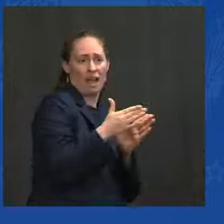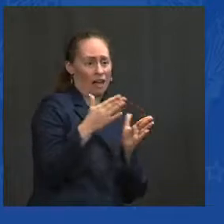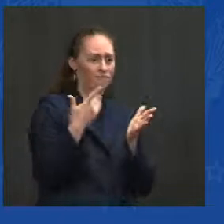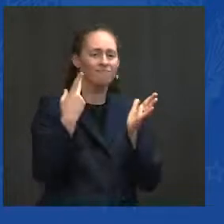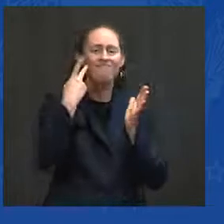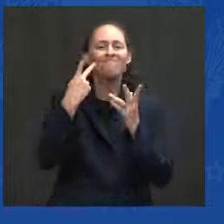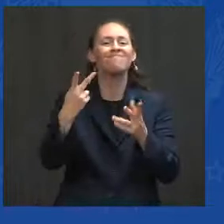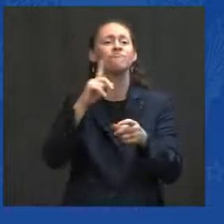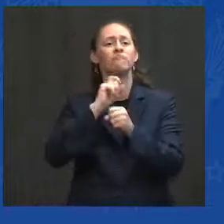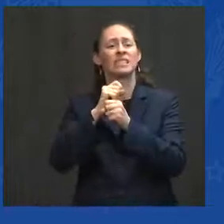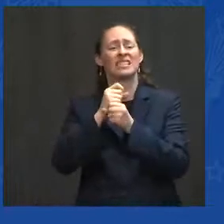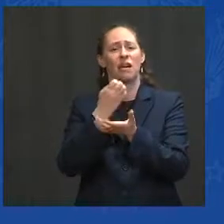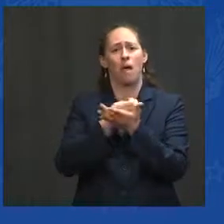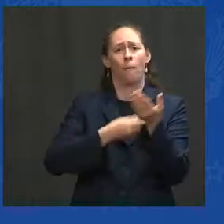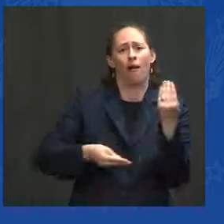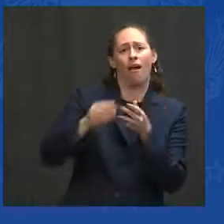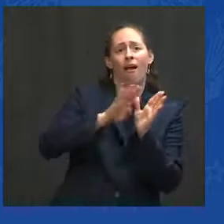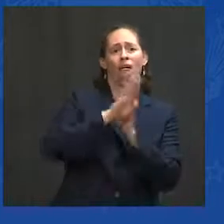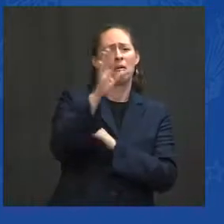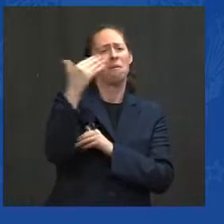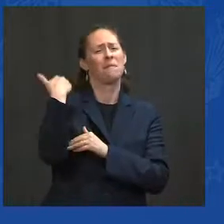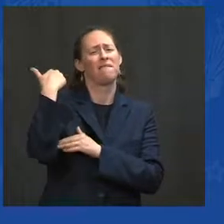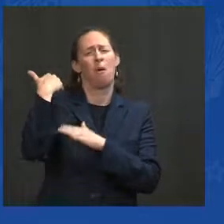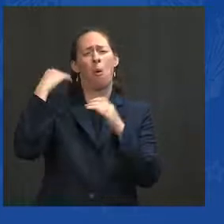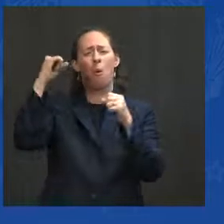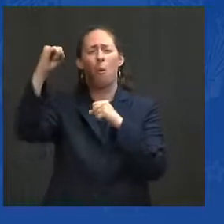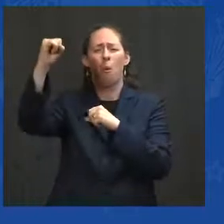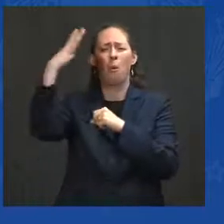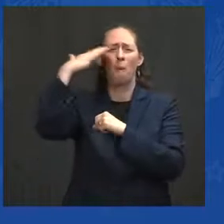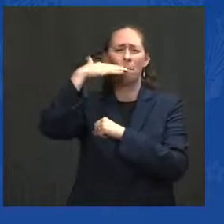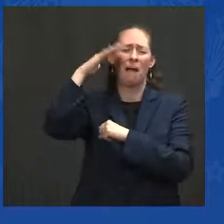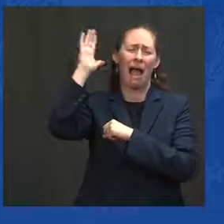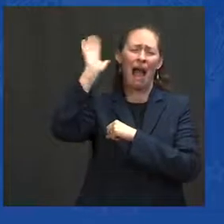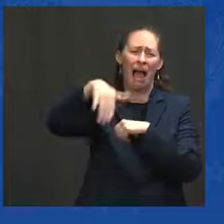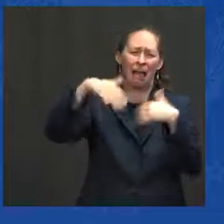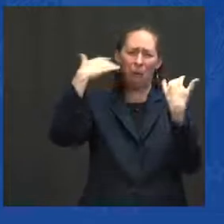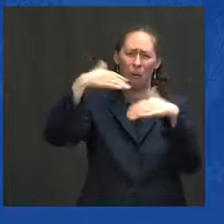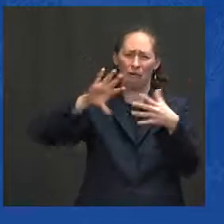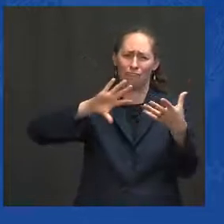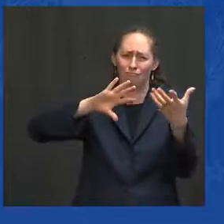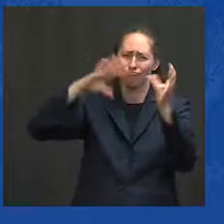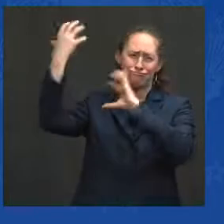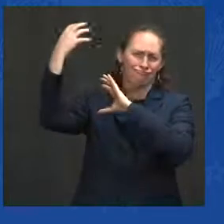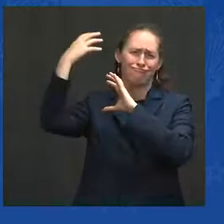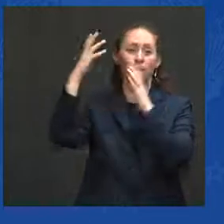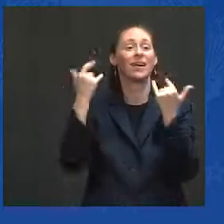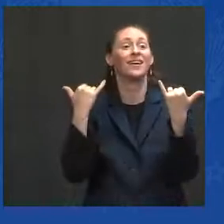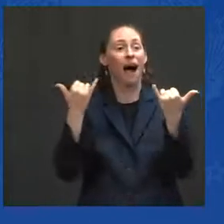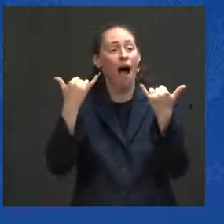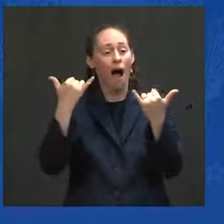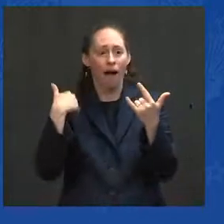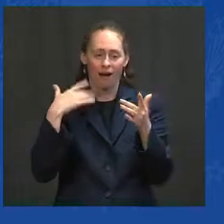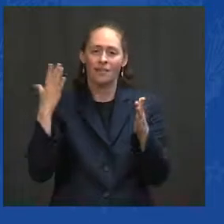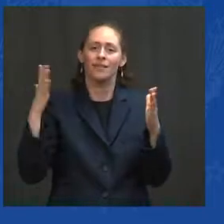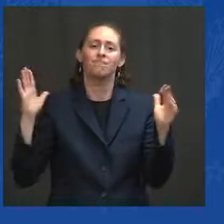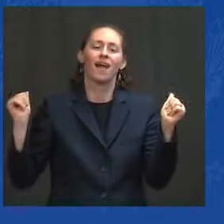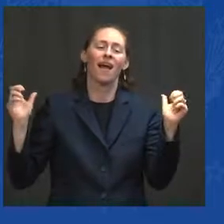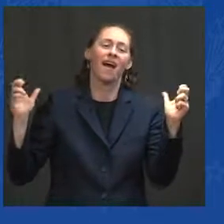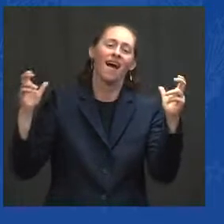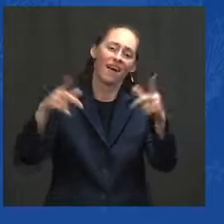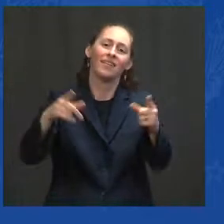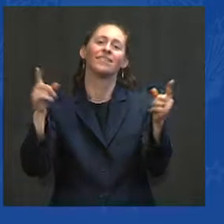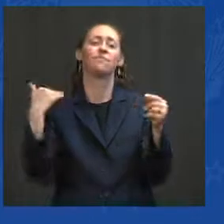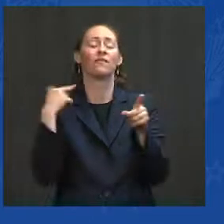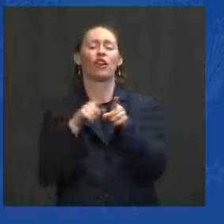worst economic crisis in nearly a century, America is now on track. We're now on track for the highest economic